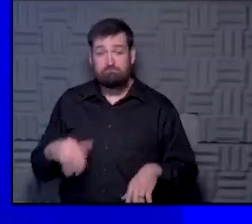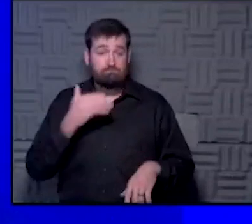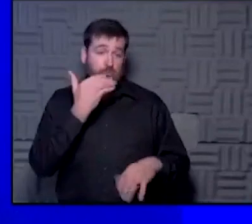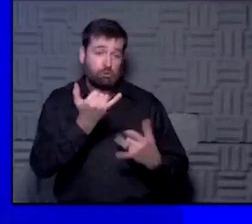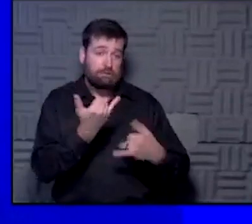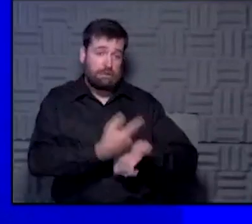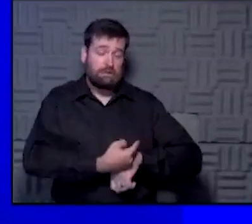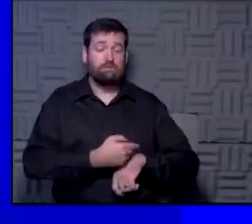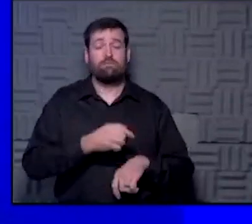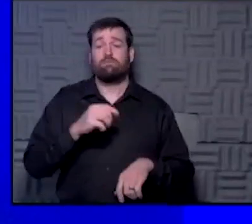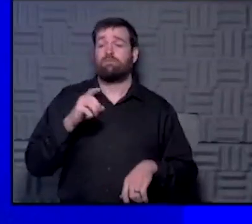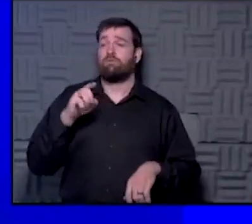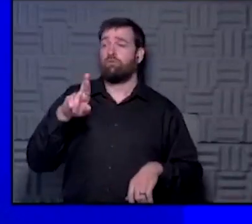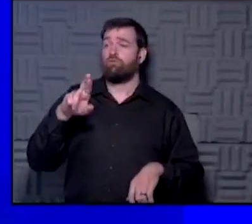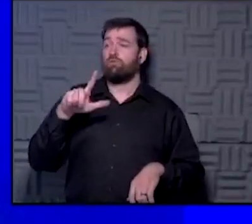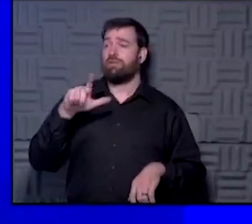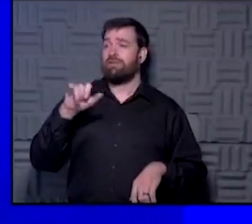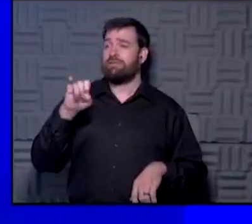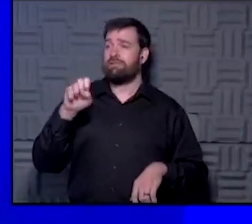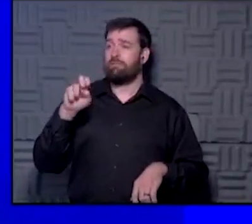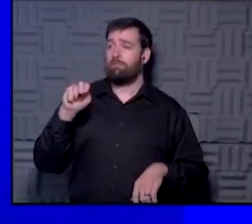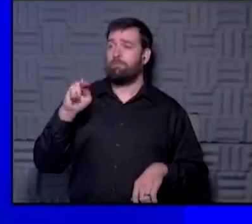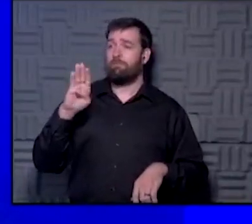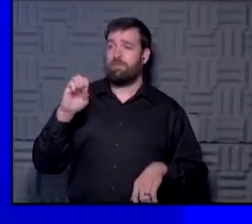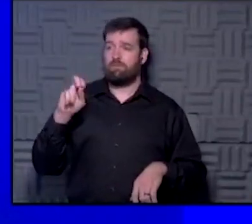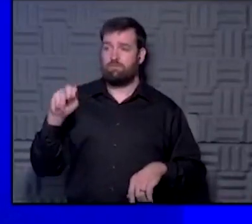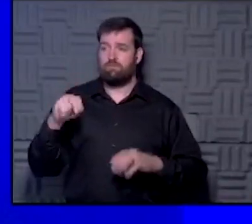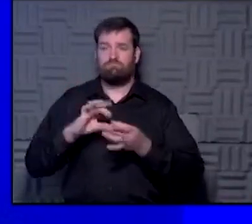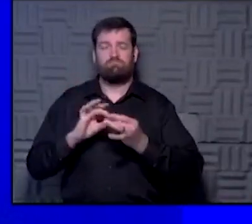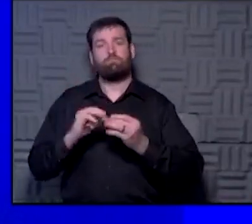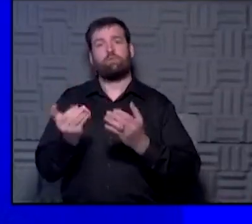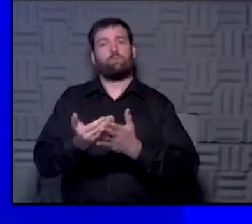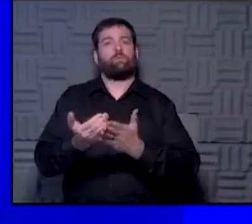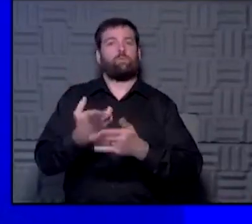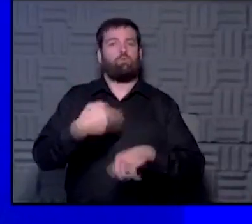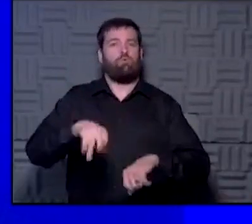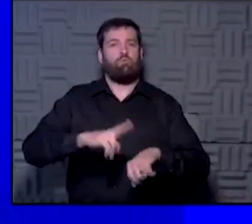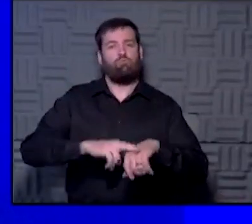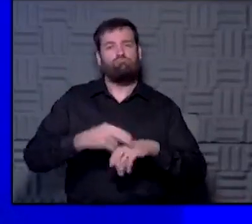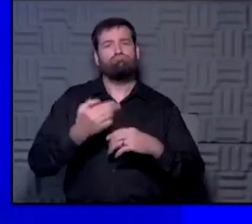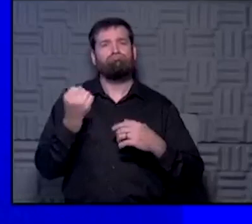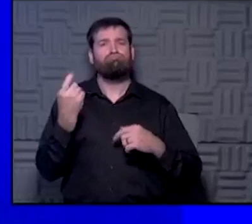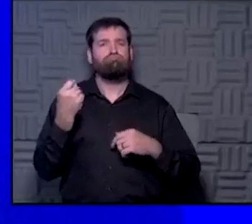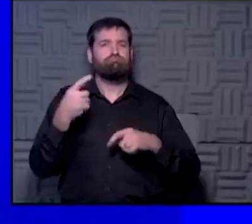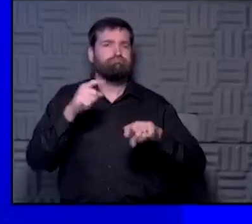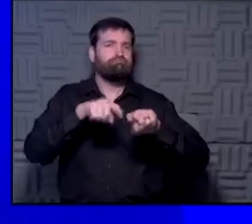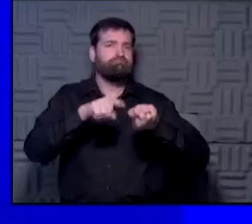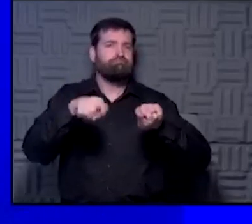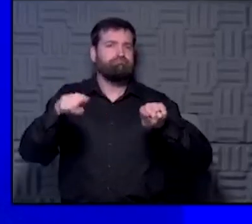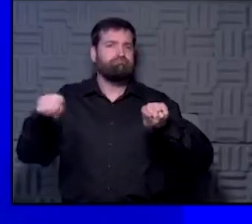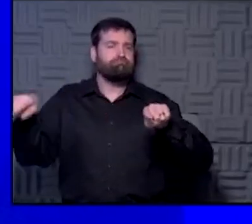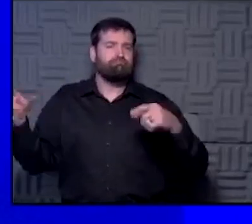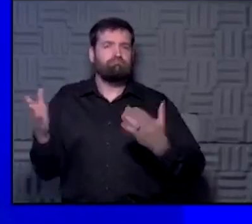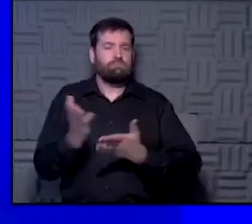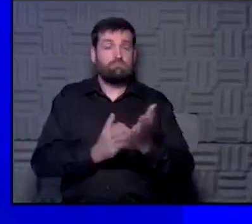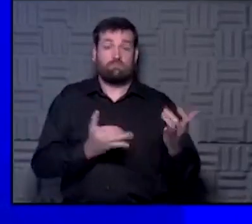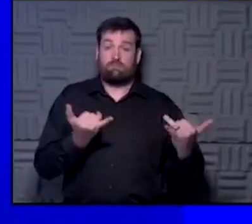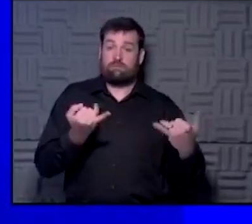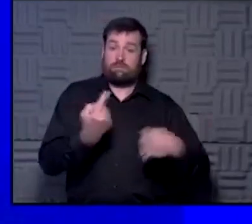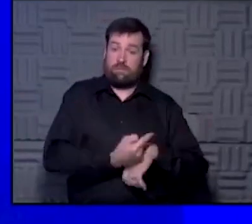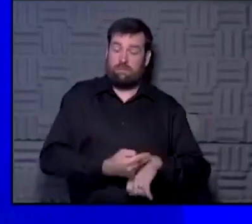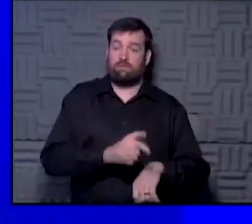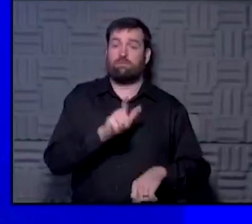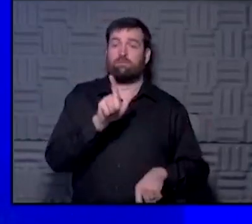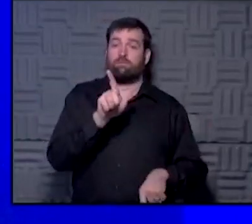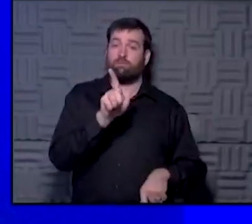and Dr. Lisman said there's a new normal. We've always talked about our new normal. There will be day-to-day fluctuations. Today we have 21